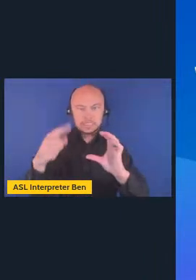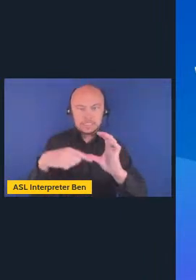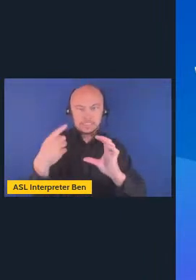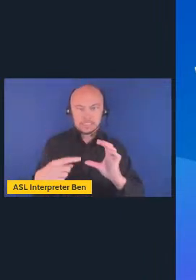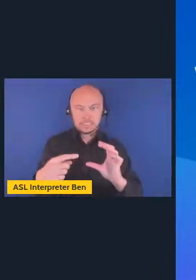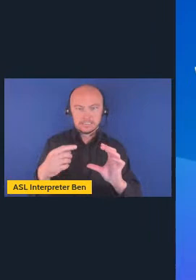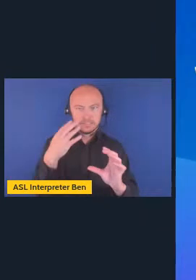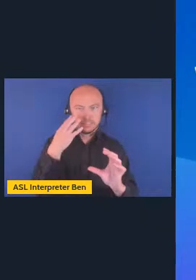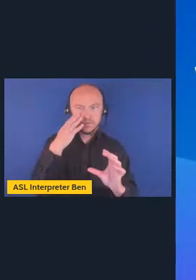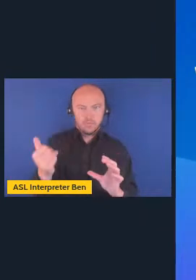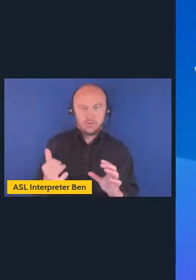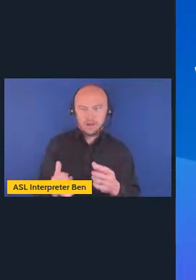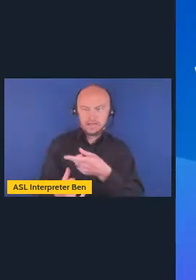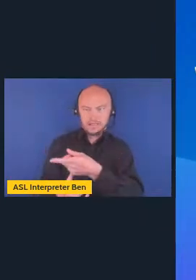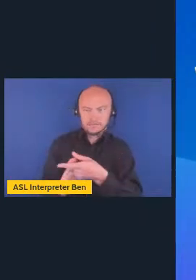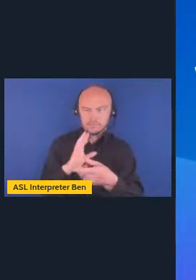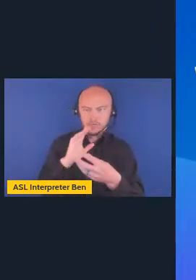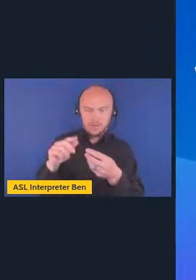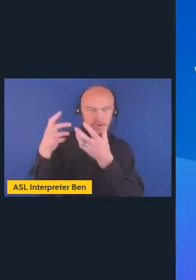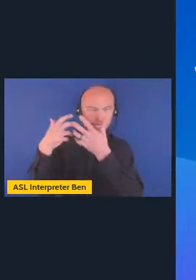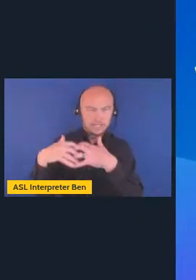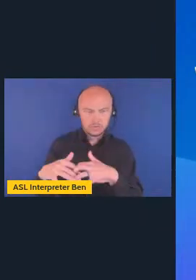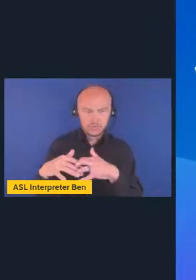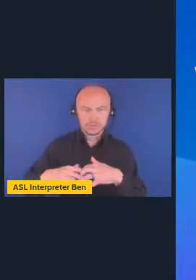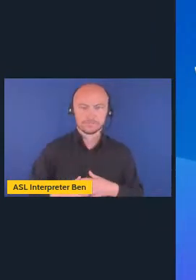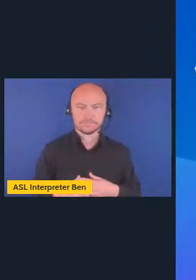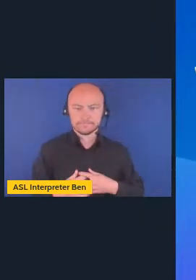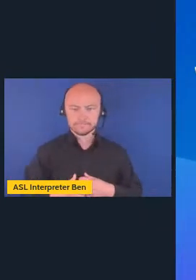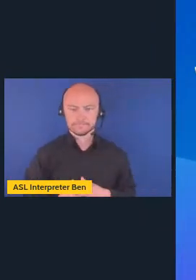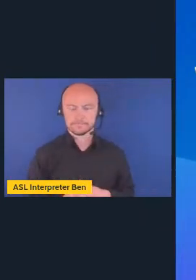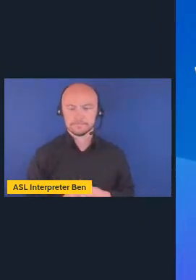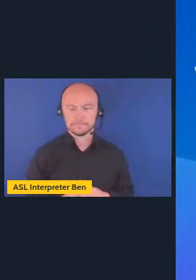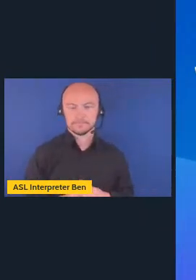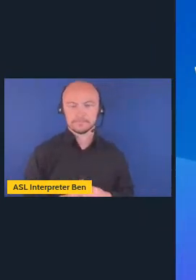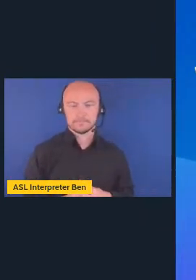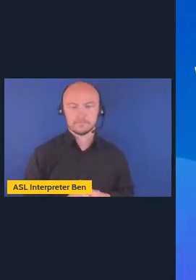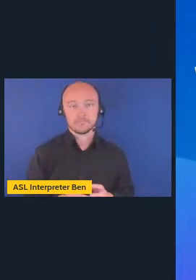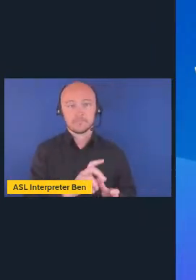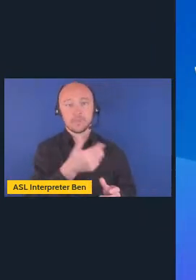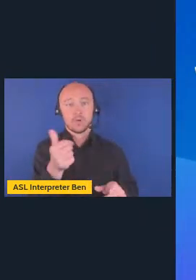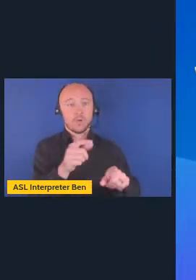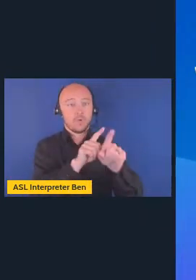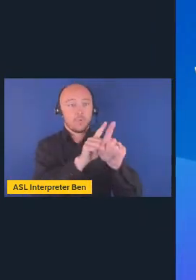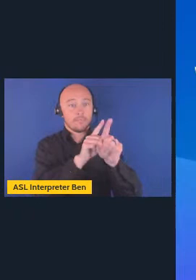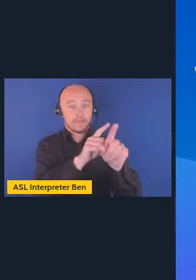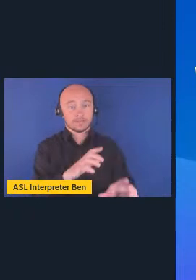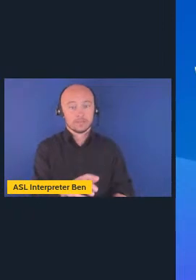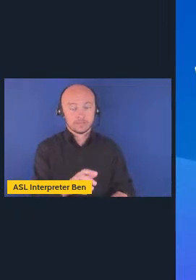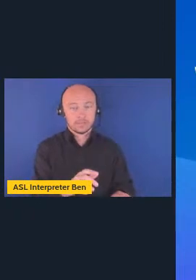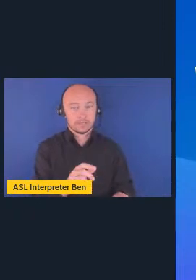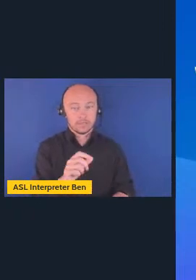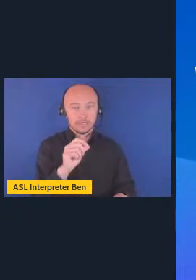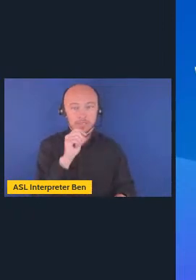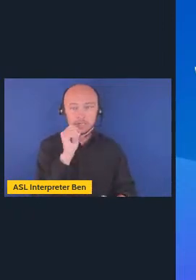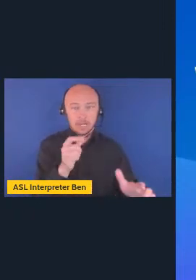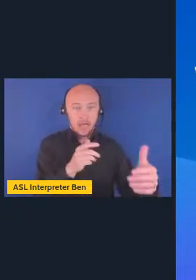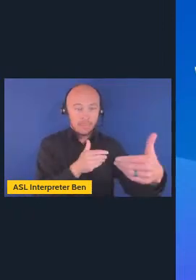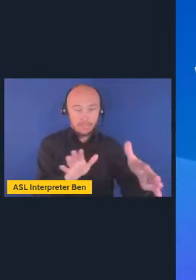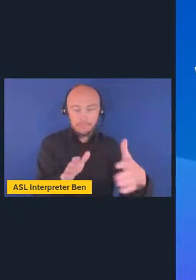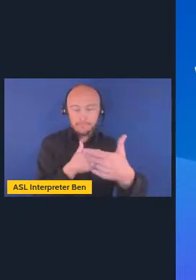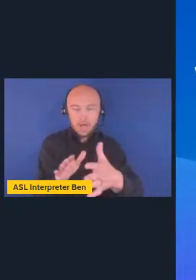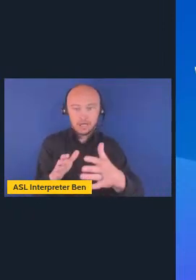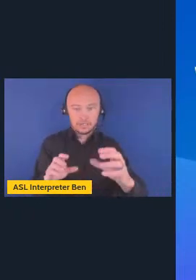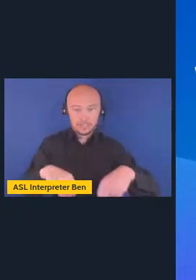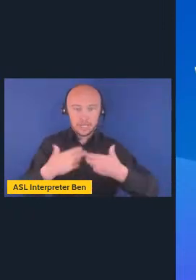listen to him talking about integration? An old mentor of mine once said to me, it's not the boxes on an architecture diagram that cause